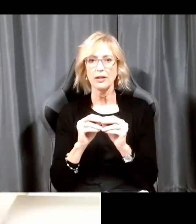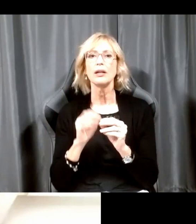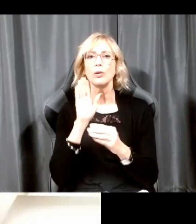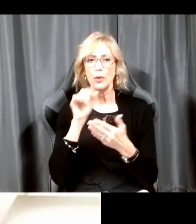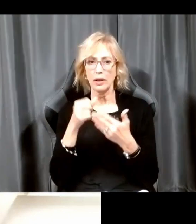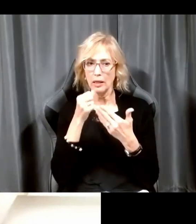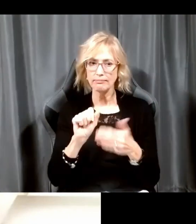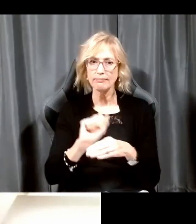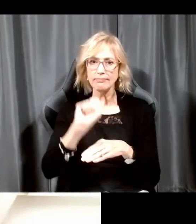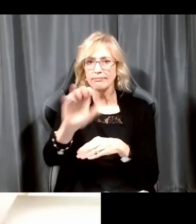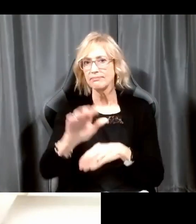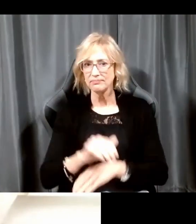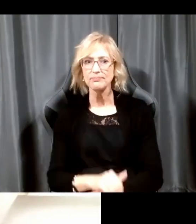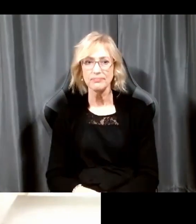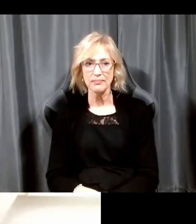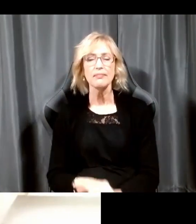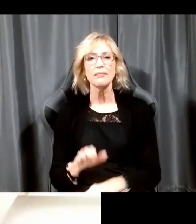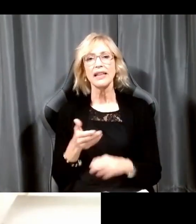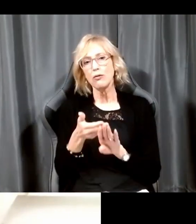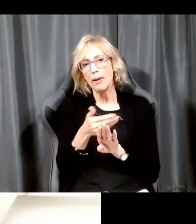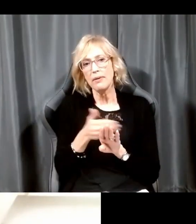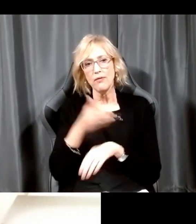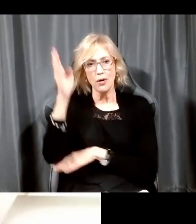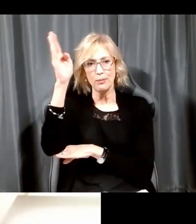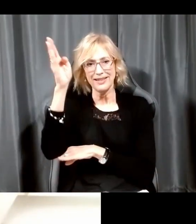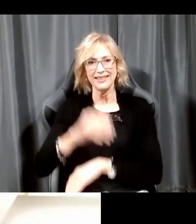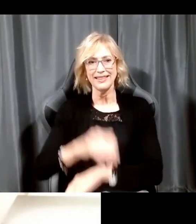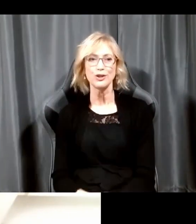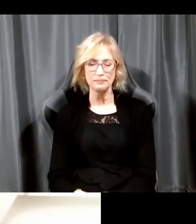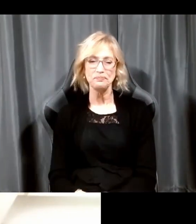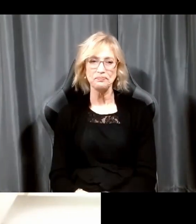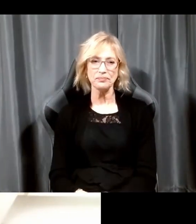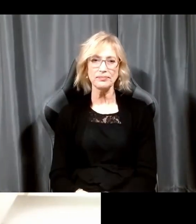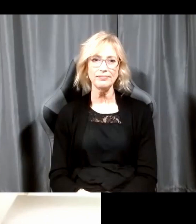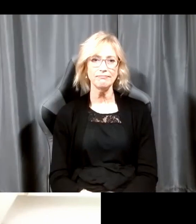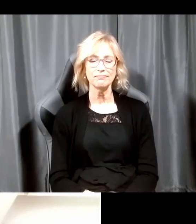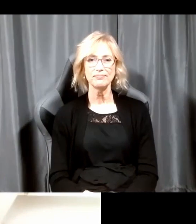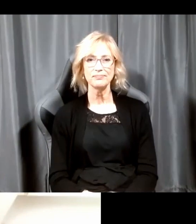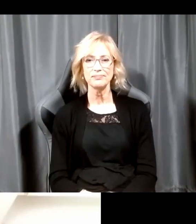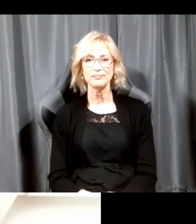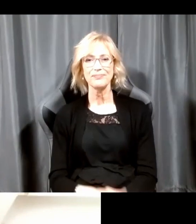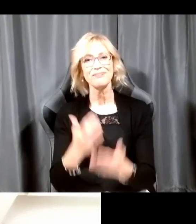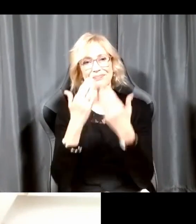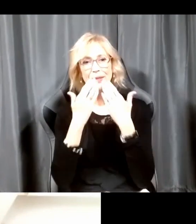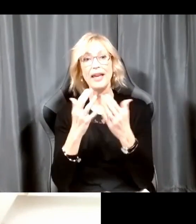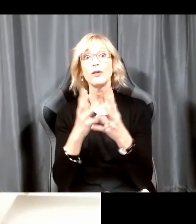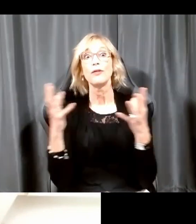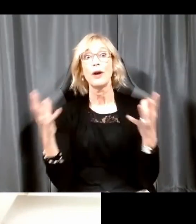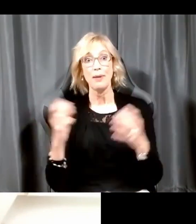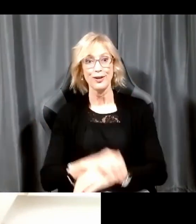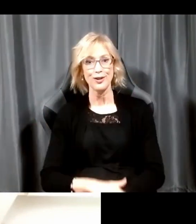to you around the time of the presentation or before. So thank you very